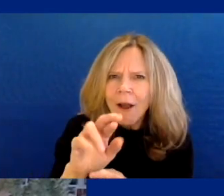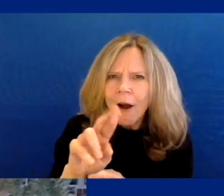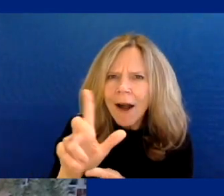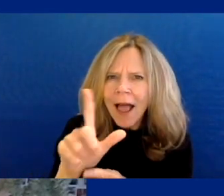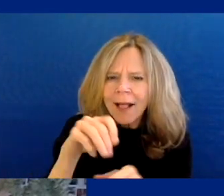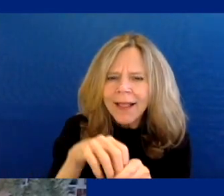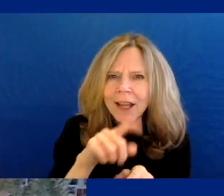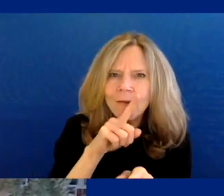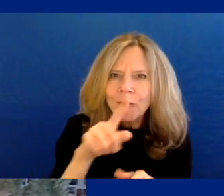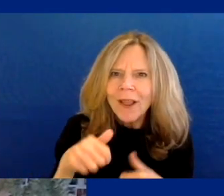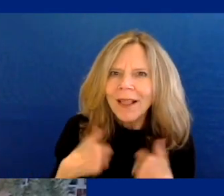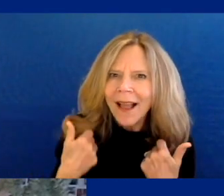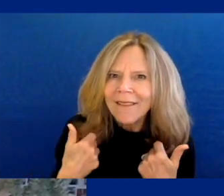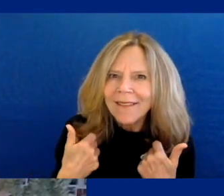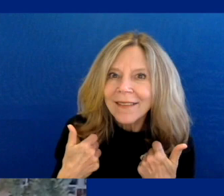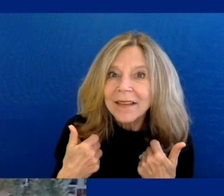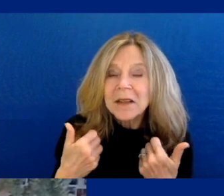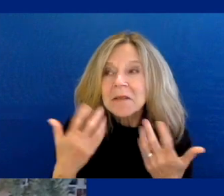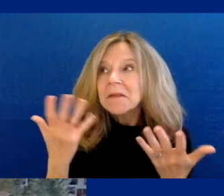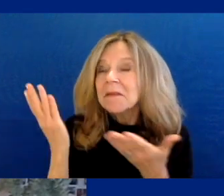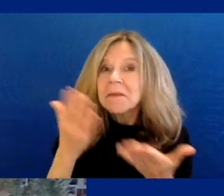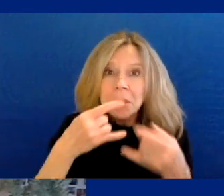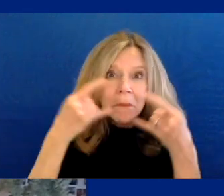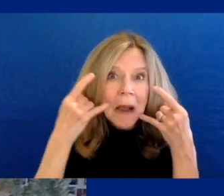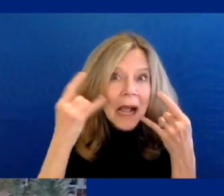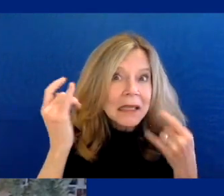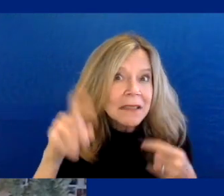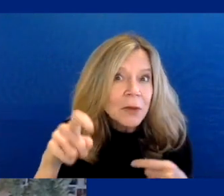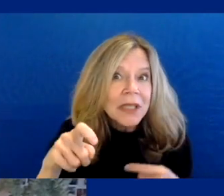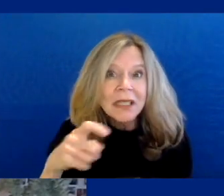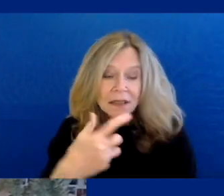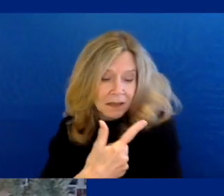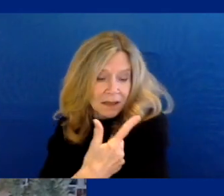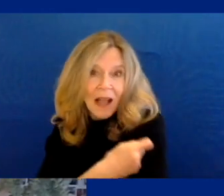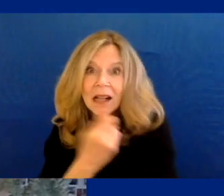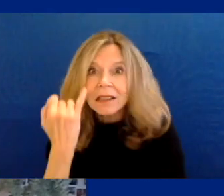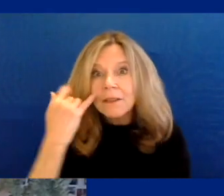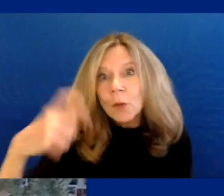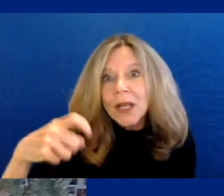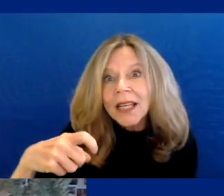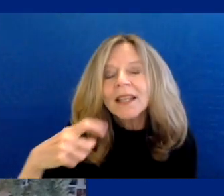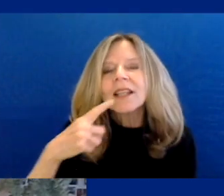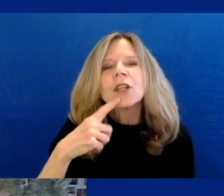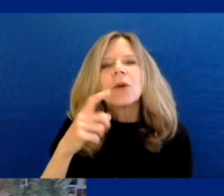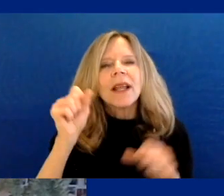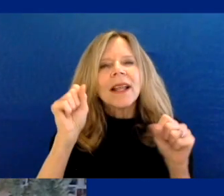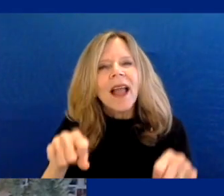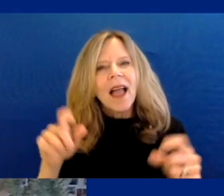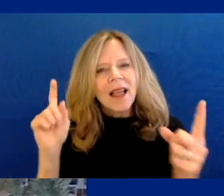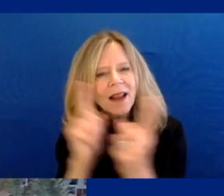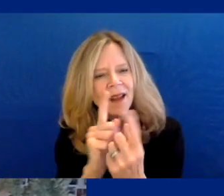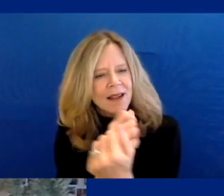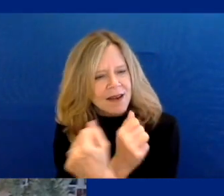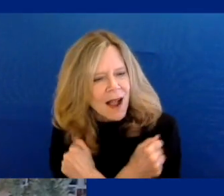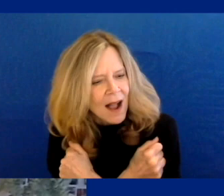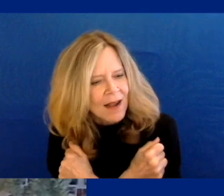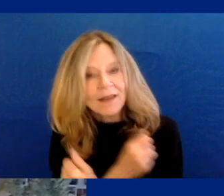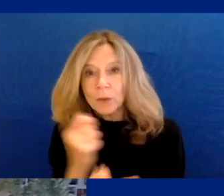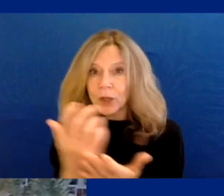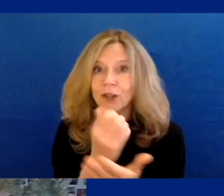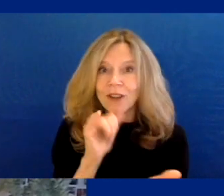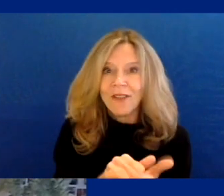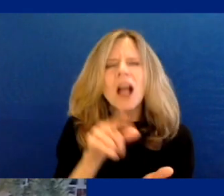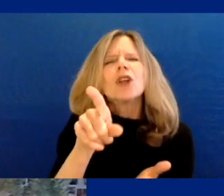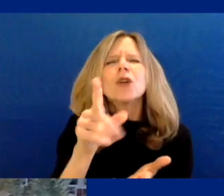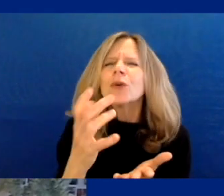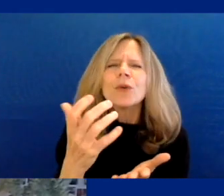real life, masked up if we need to be, vaxxed if we need to be, and we're going to be hugging each other because that's what we deserve. And that's what